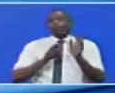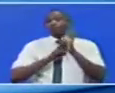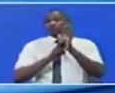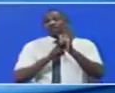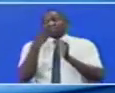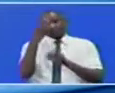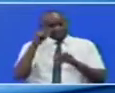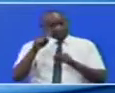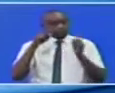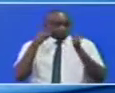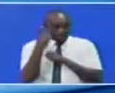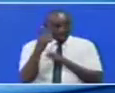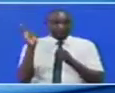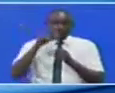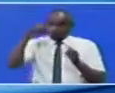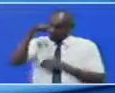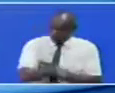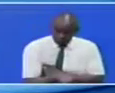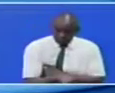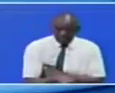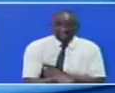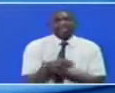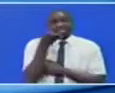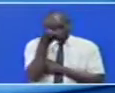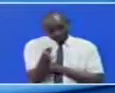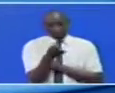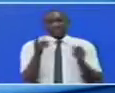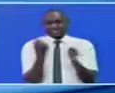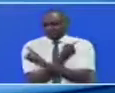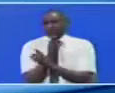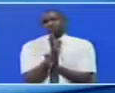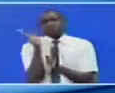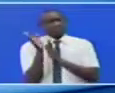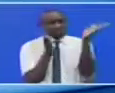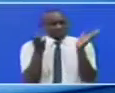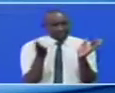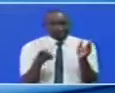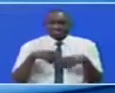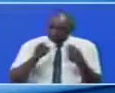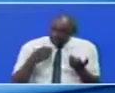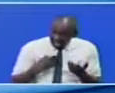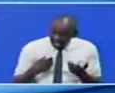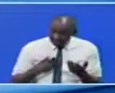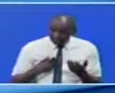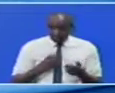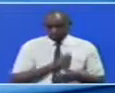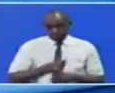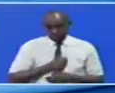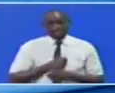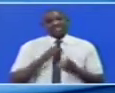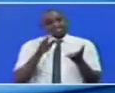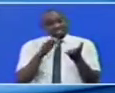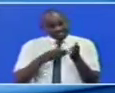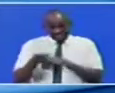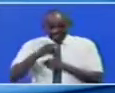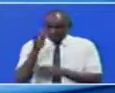billion shilling decline. Out of EABL's regional subsidiaries, Kenya delivered flat sales with